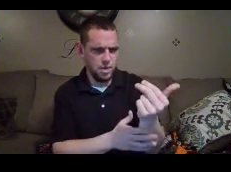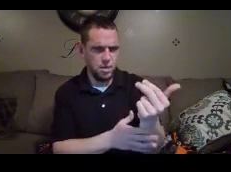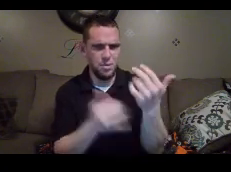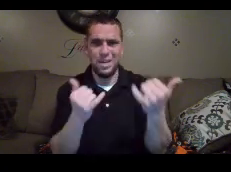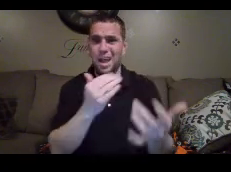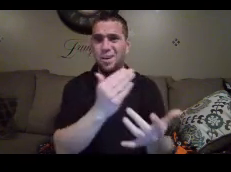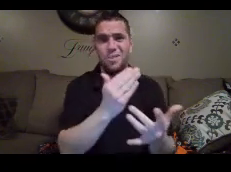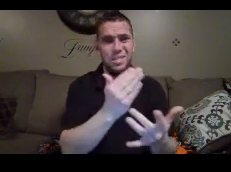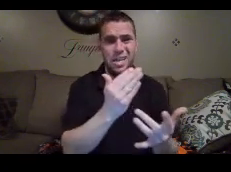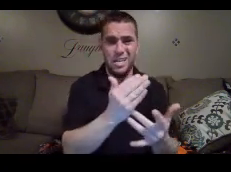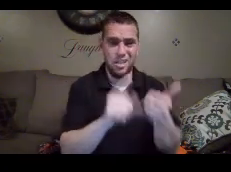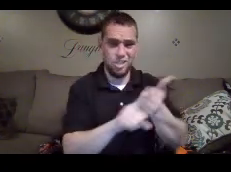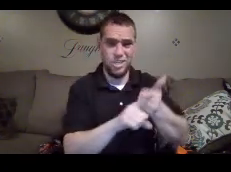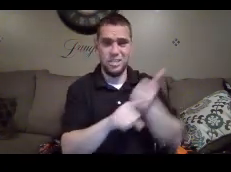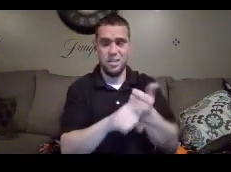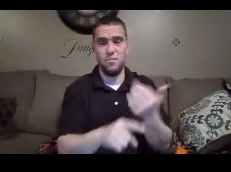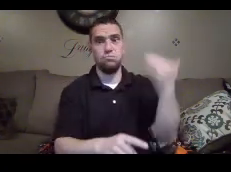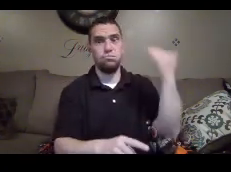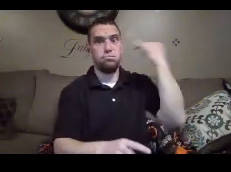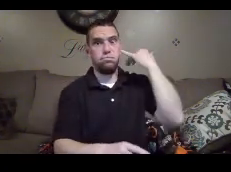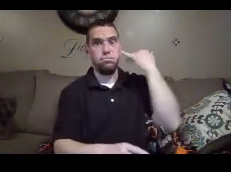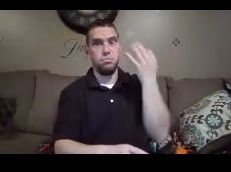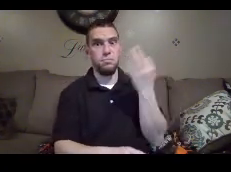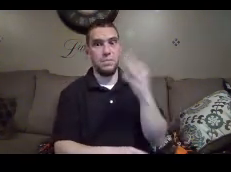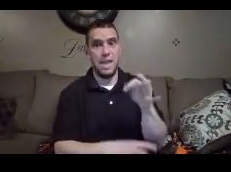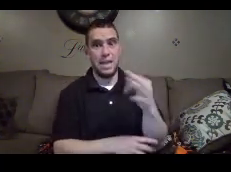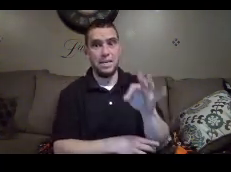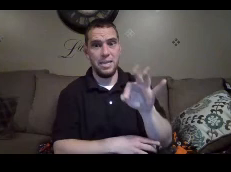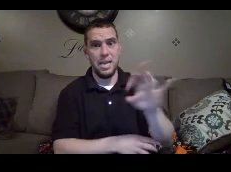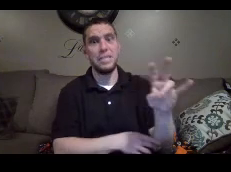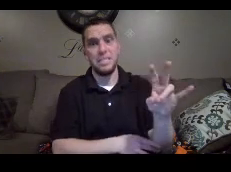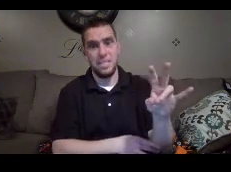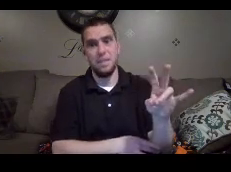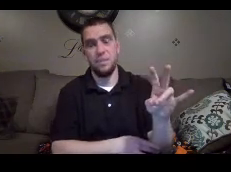from 1997 with the legacy controls, it still applies. So